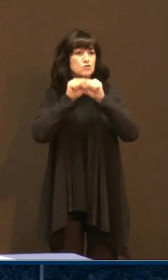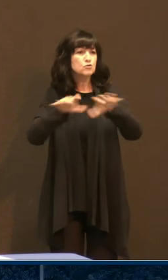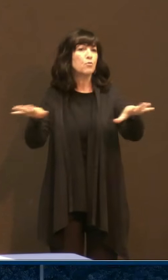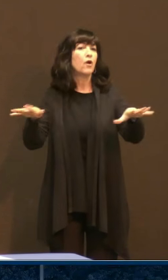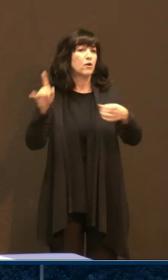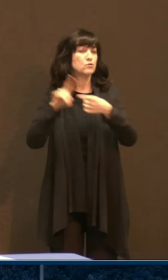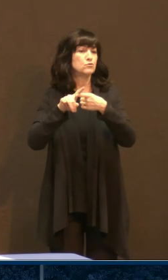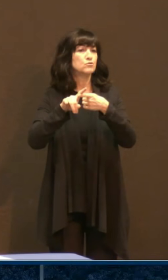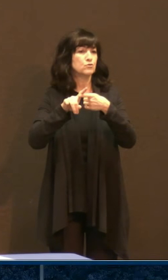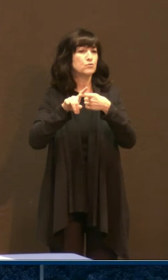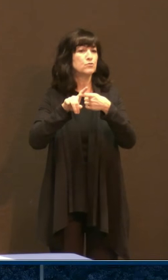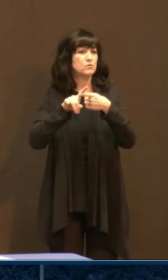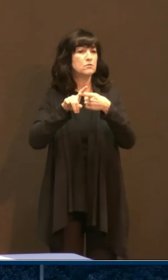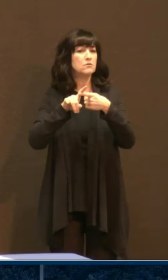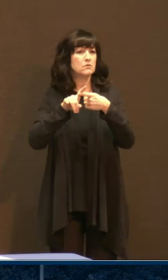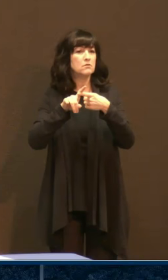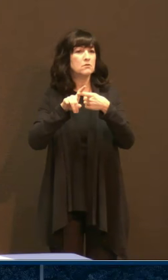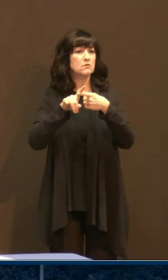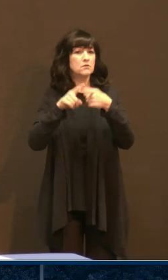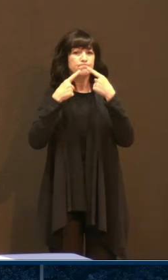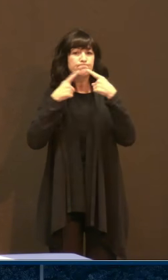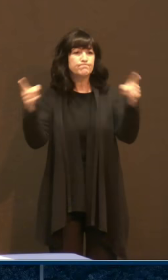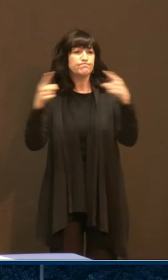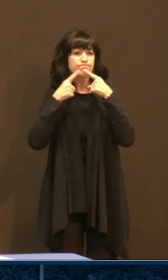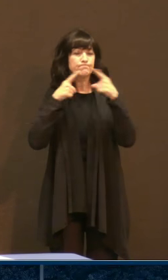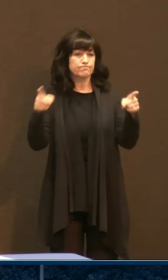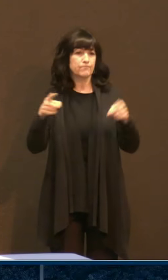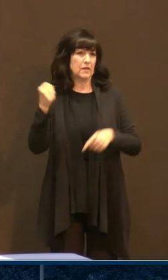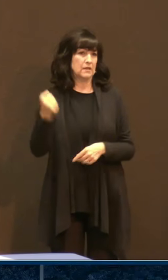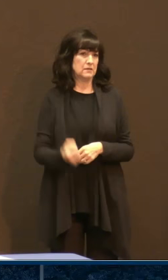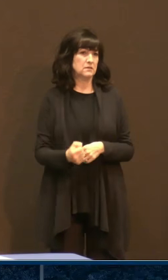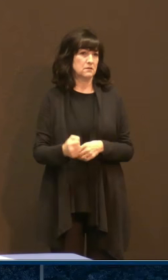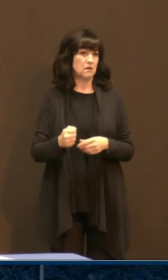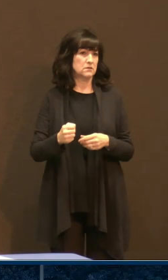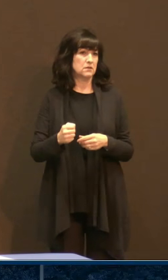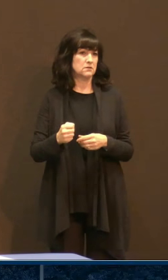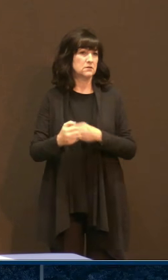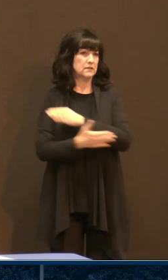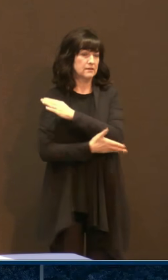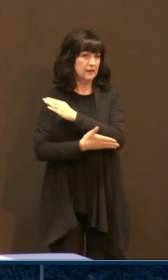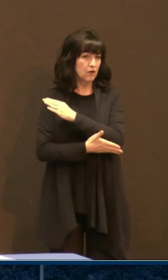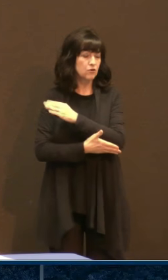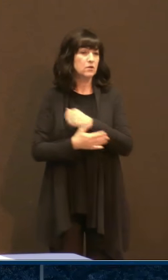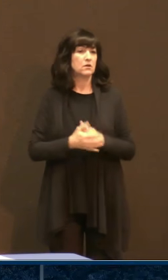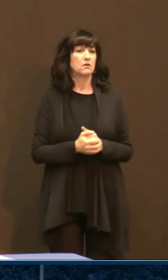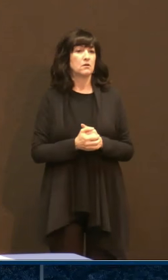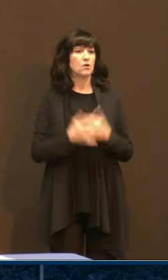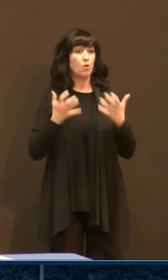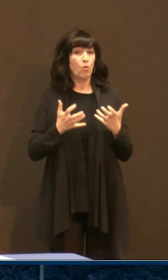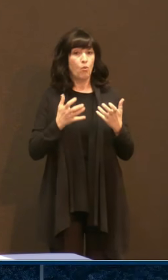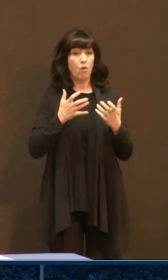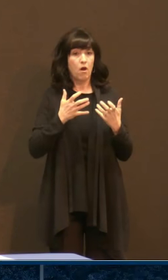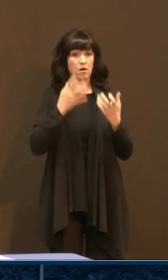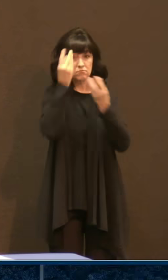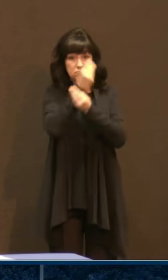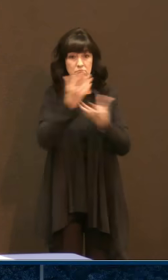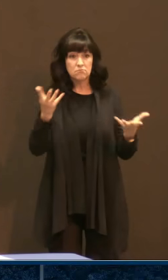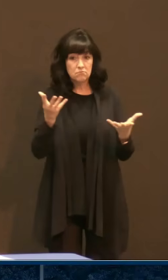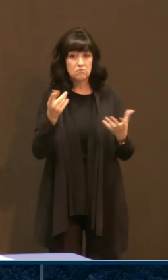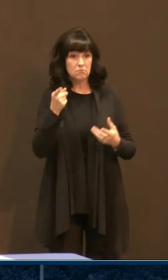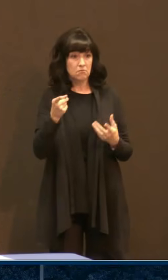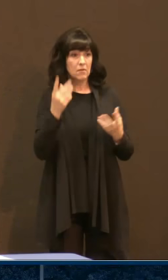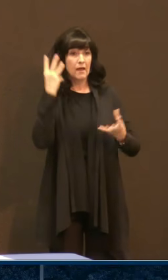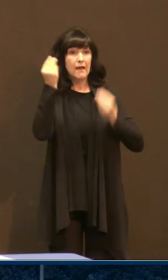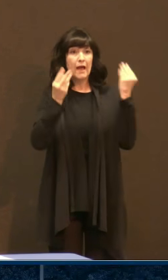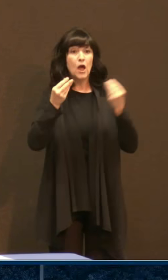stay safe, to make sure they're social distancing when they go out, to stay at home, and social distancing when they go into